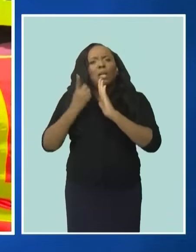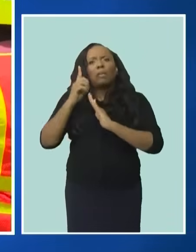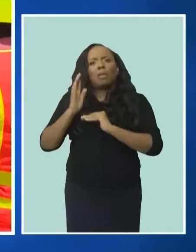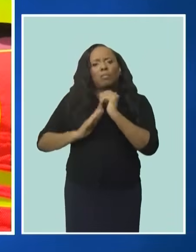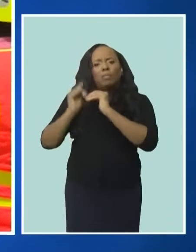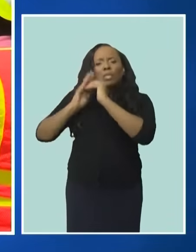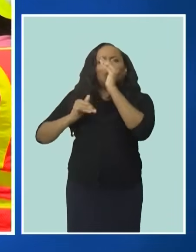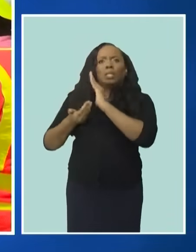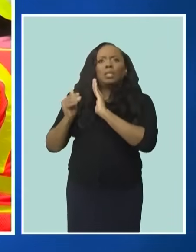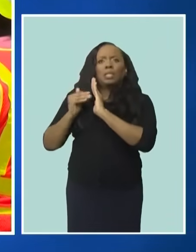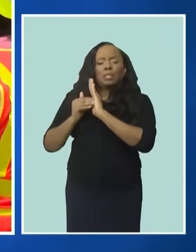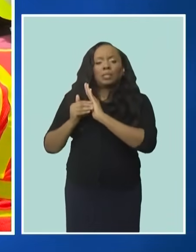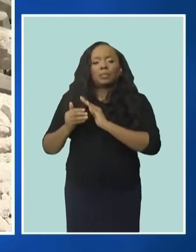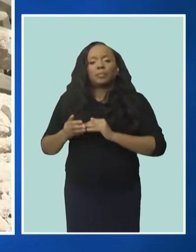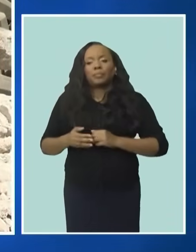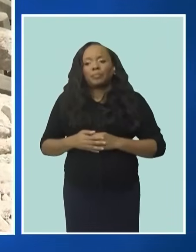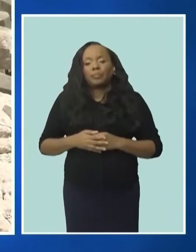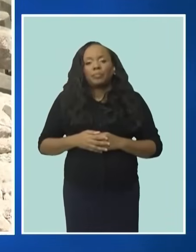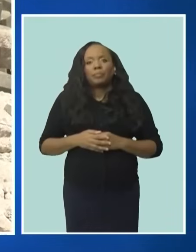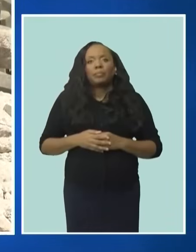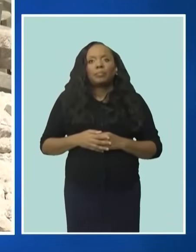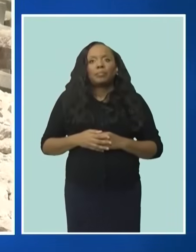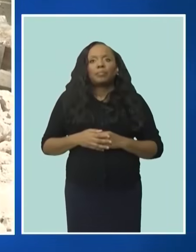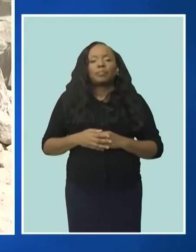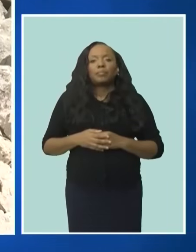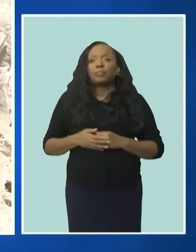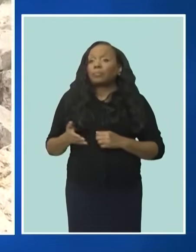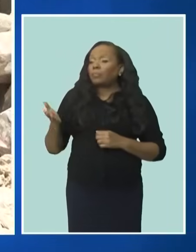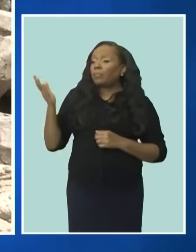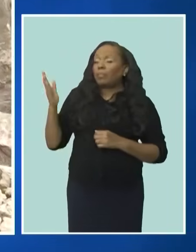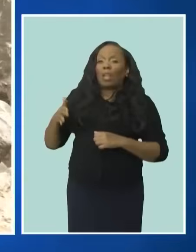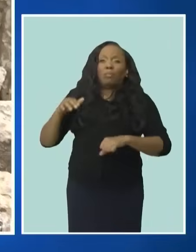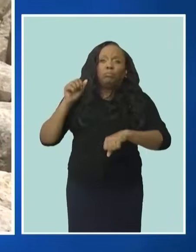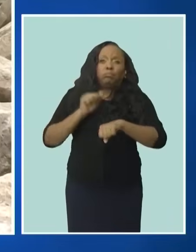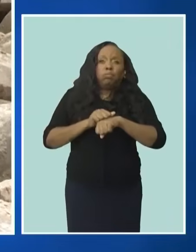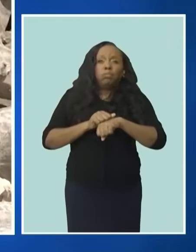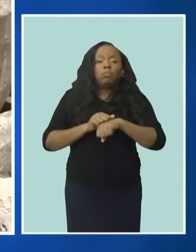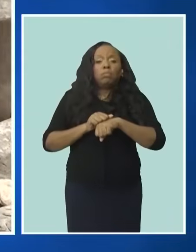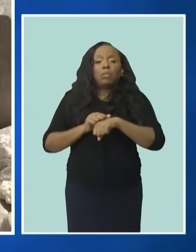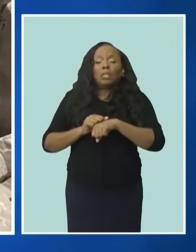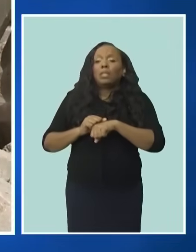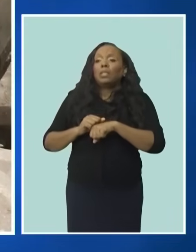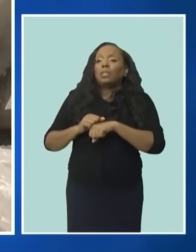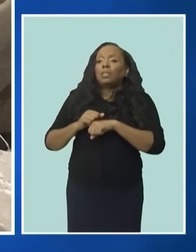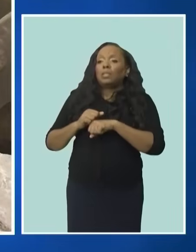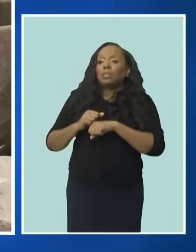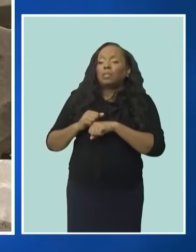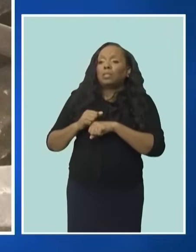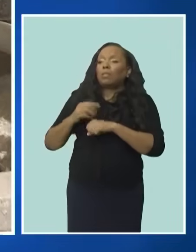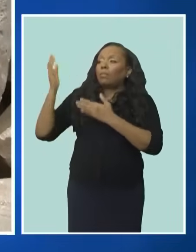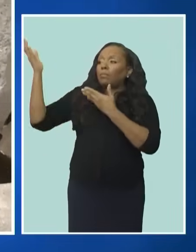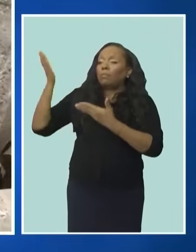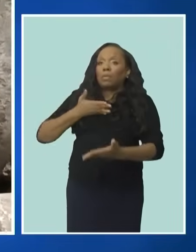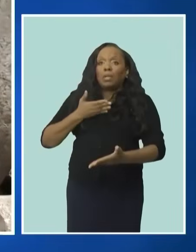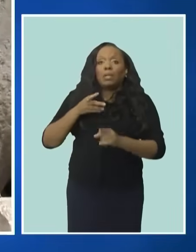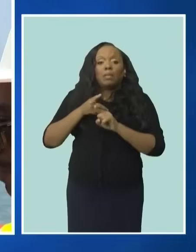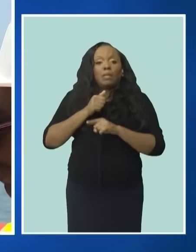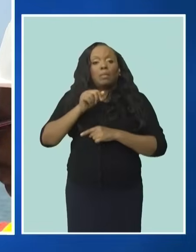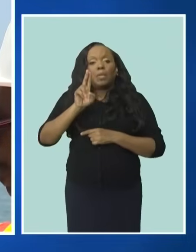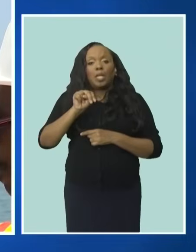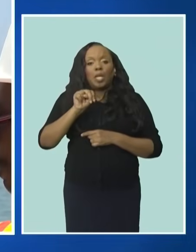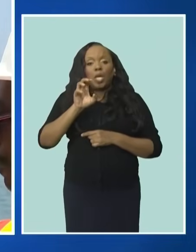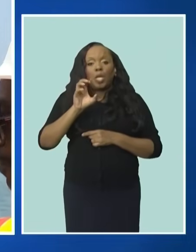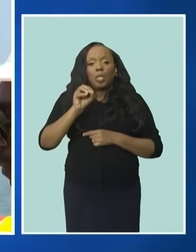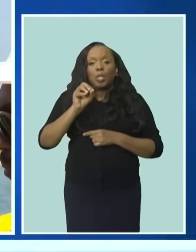reconstruction. Mr. Turner says wave-dissipating concrete stones sourced in Norway are being used to create the defense system.